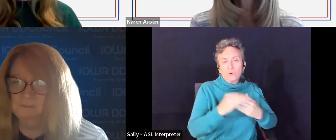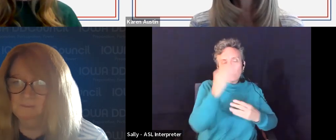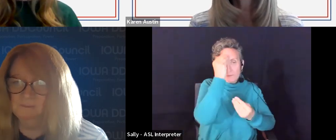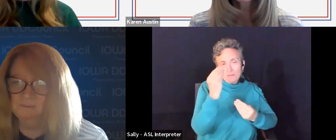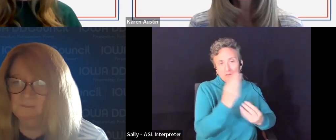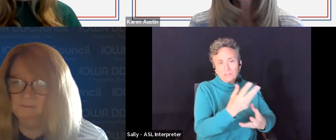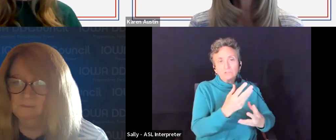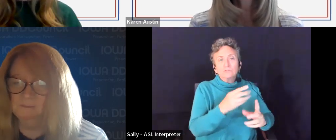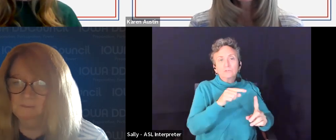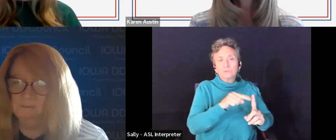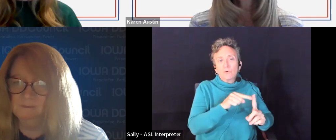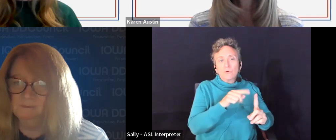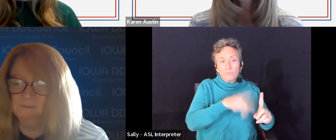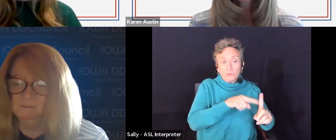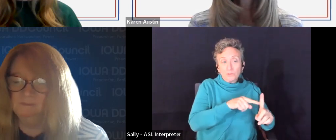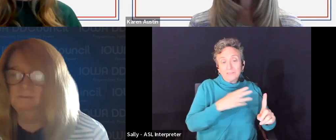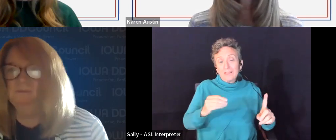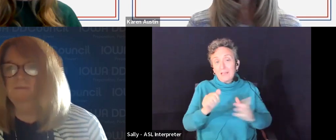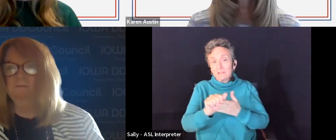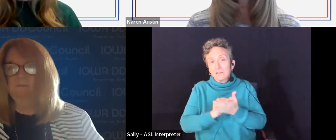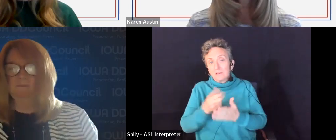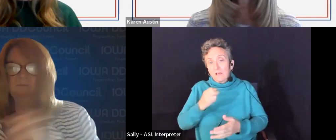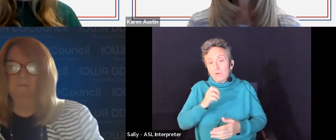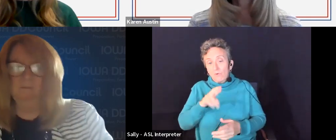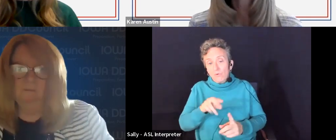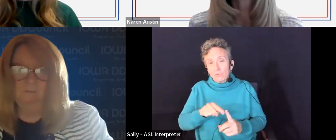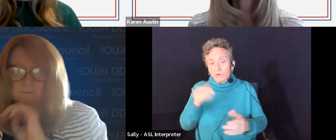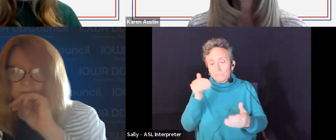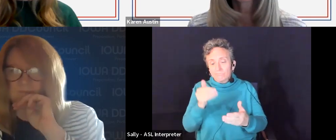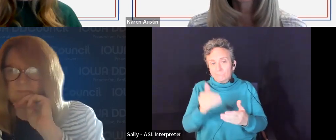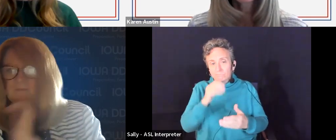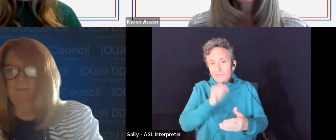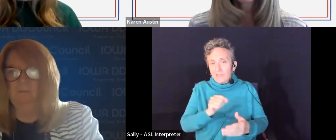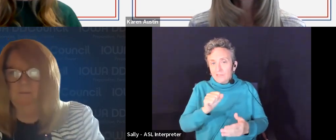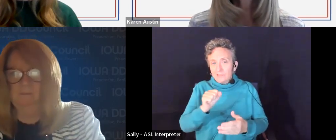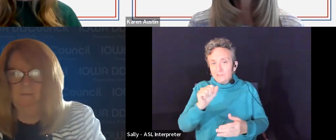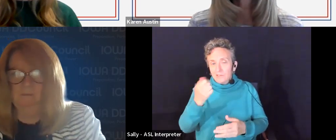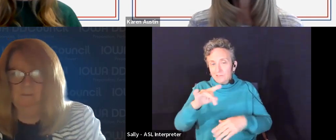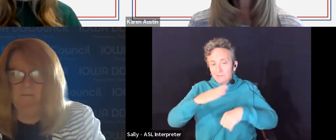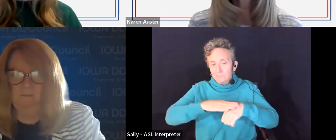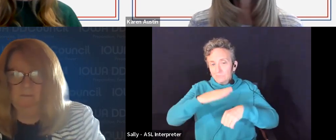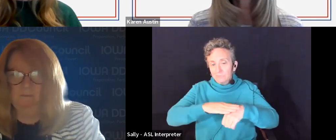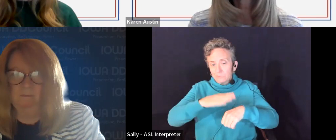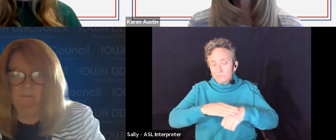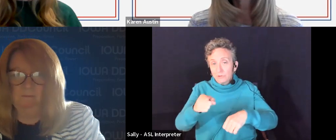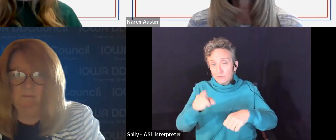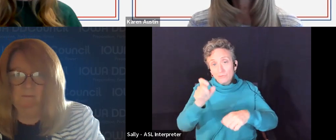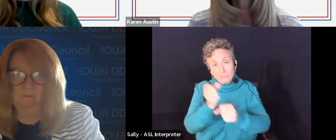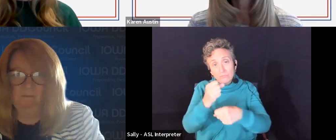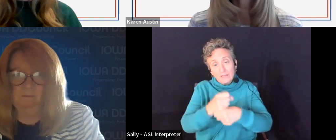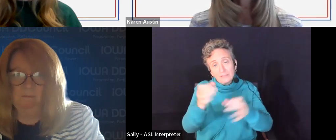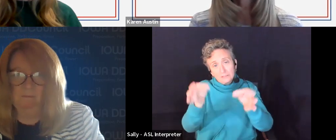authorized individual as well as the account owner that as they're approaching age 18, that there's a decision that's going to have to be